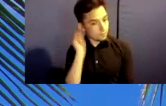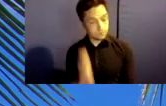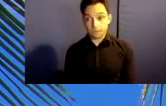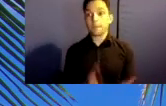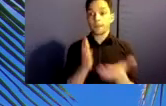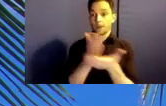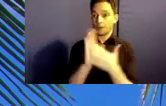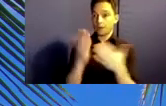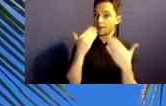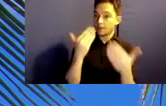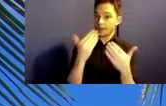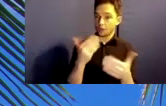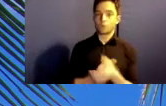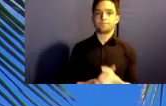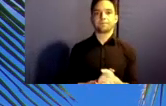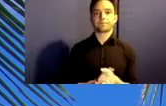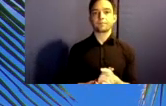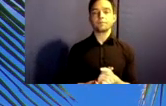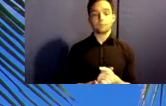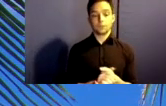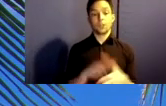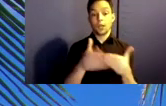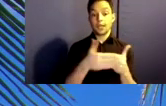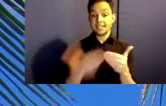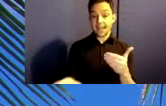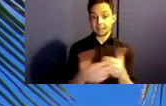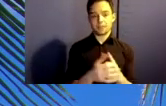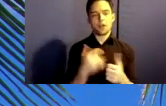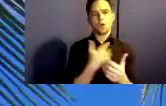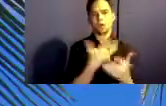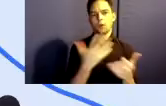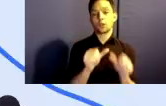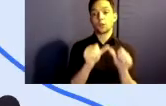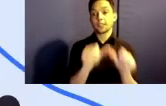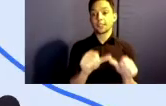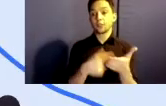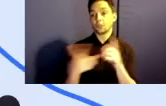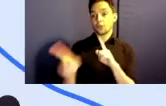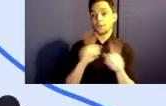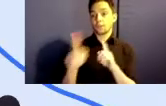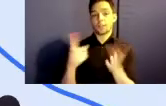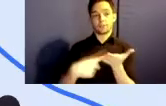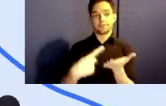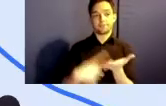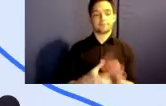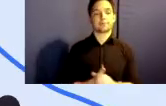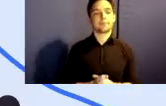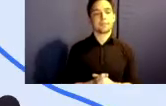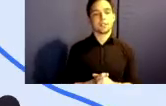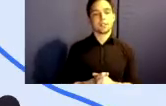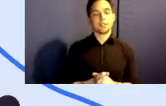Okay, thank you. So next, we would like to continue this conversation